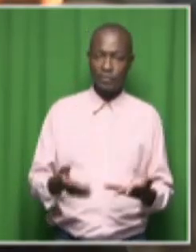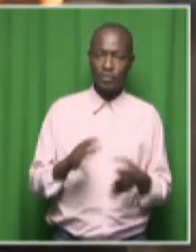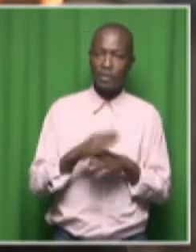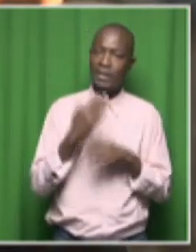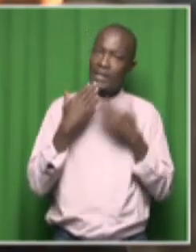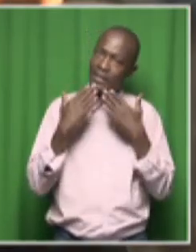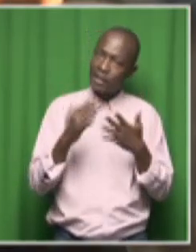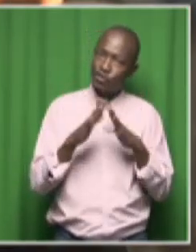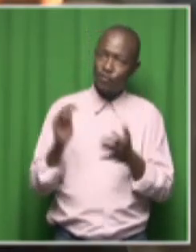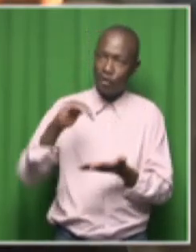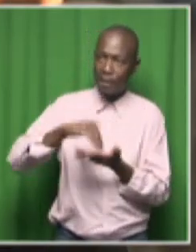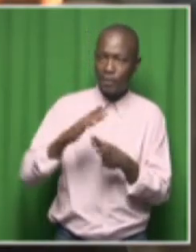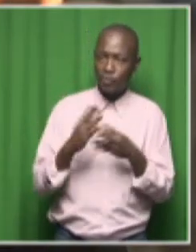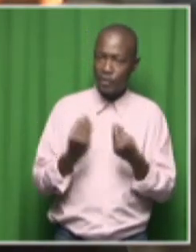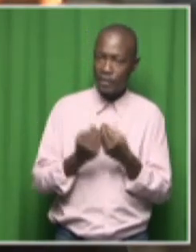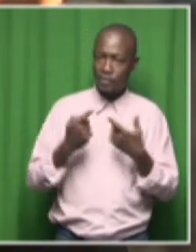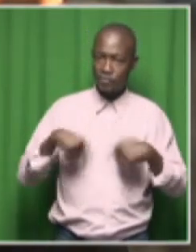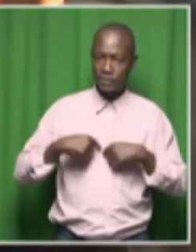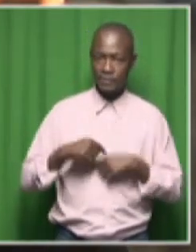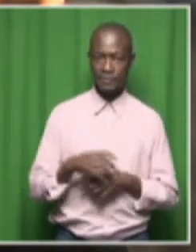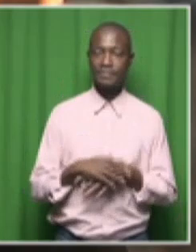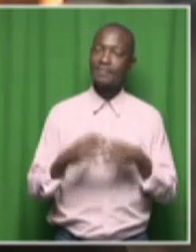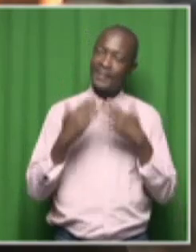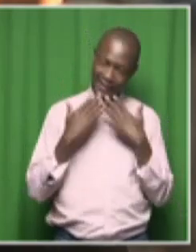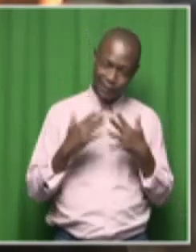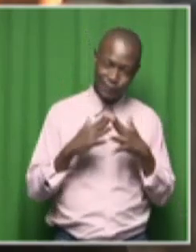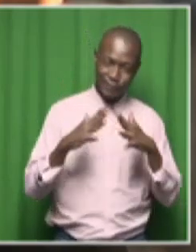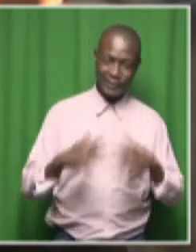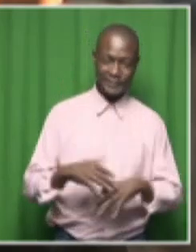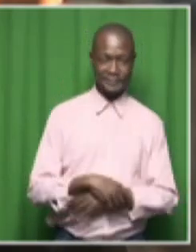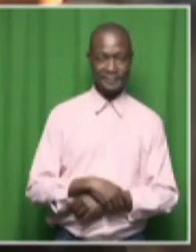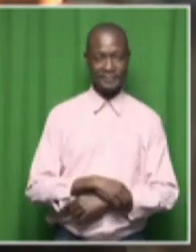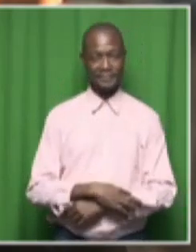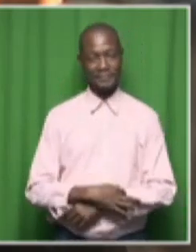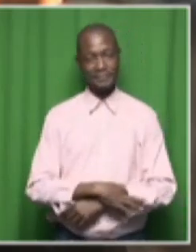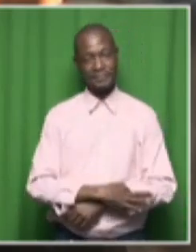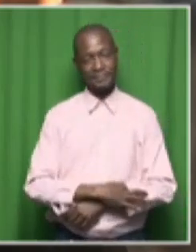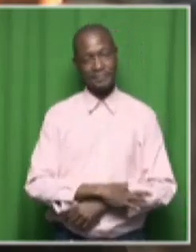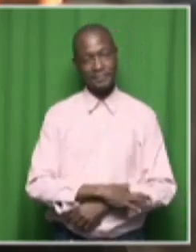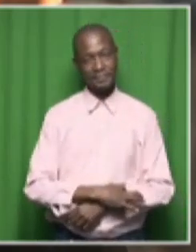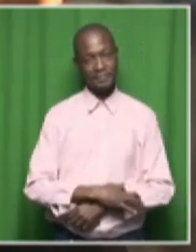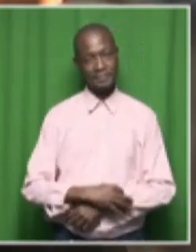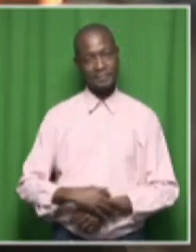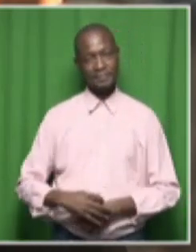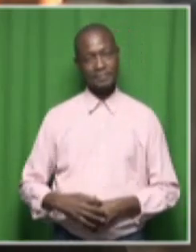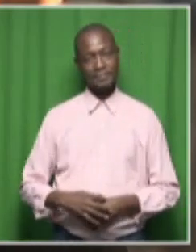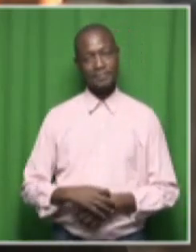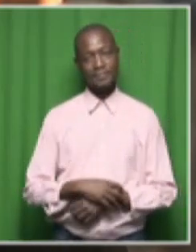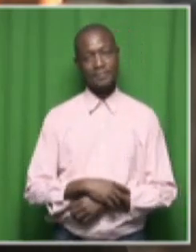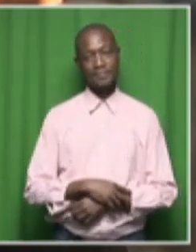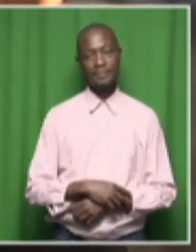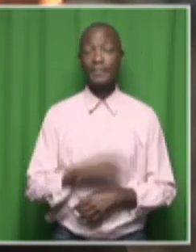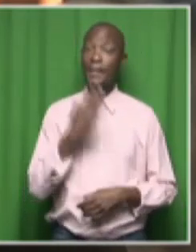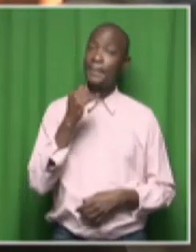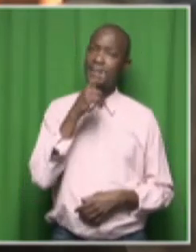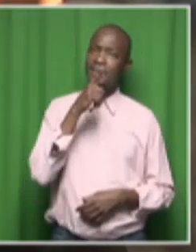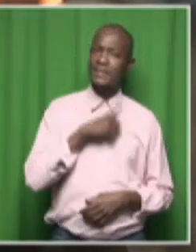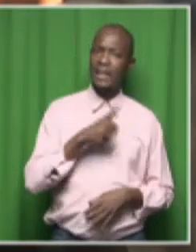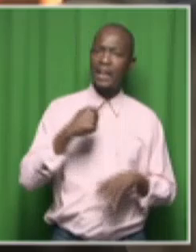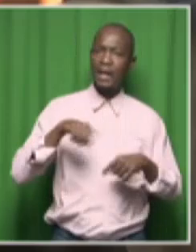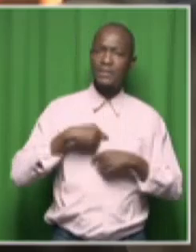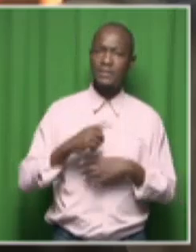out to Constitution Hill to be with us this morning. Thank you very much, Leanne. Professor, talk to us about what actually truly